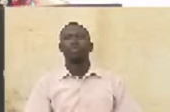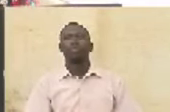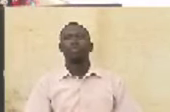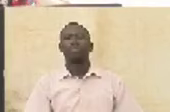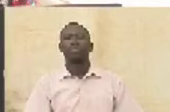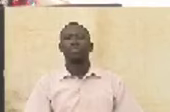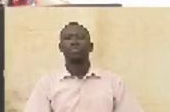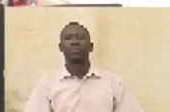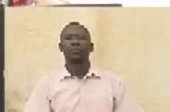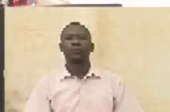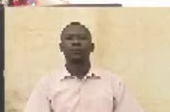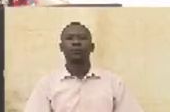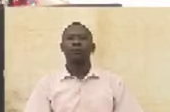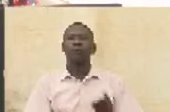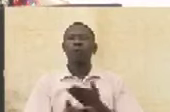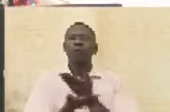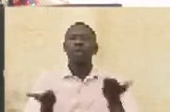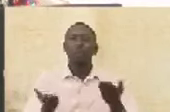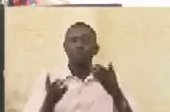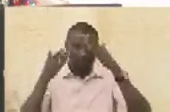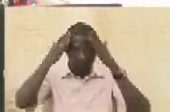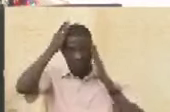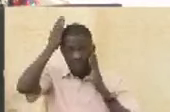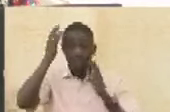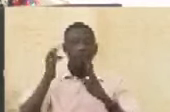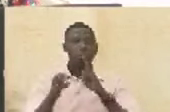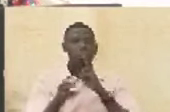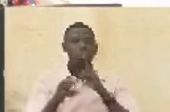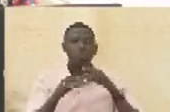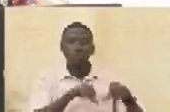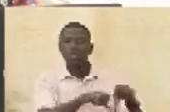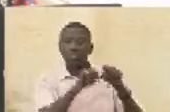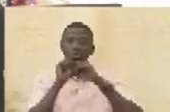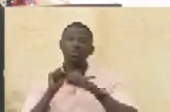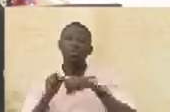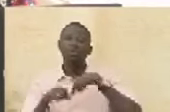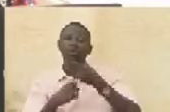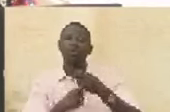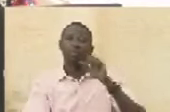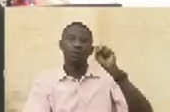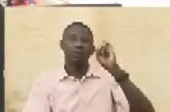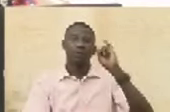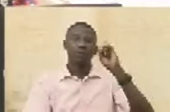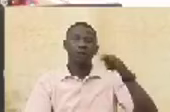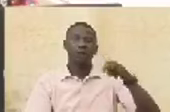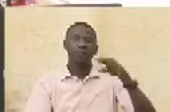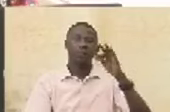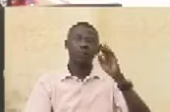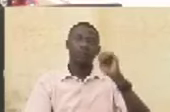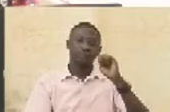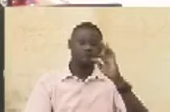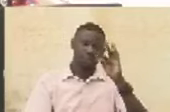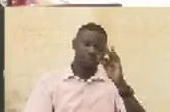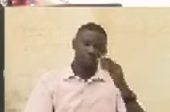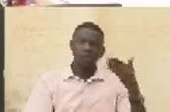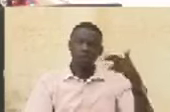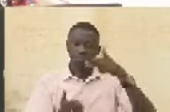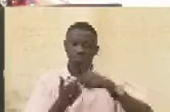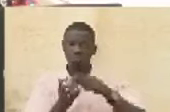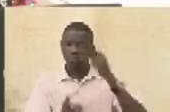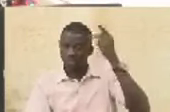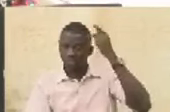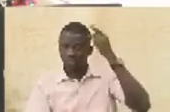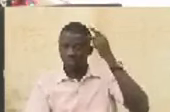Where were the soldiers that had taken you from Sintet at this point? O sojaro nyille men yal bondi Sintet kal samba kanilla o sojaro